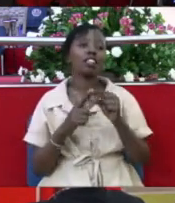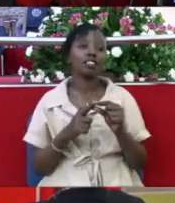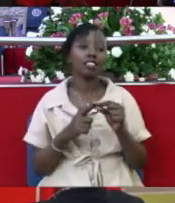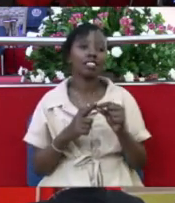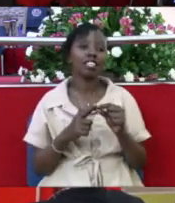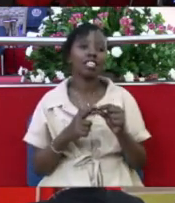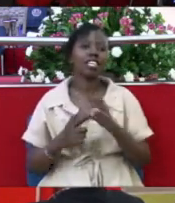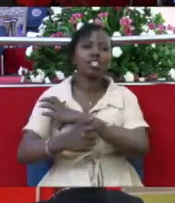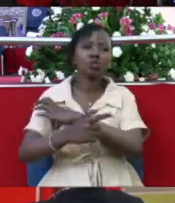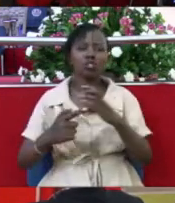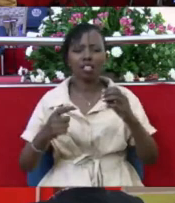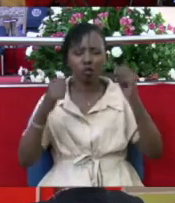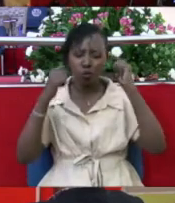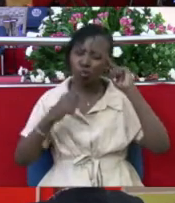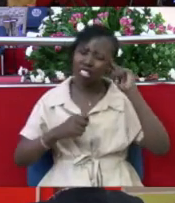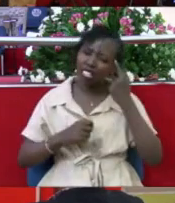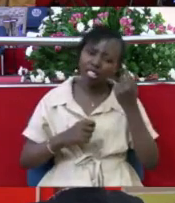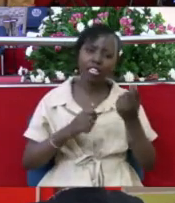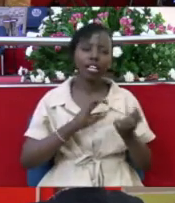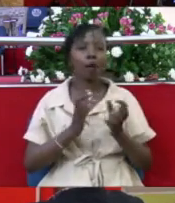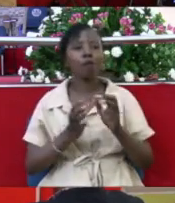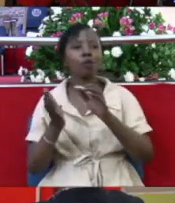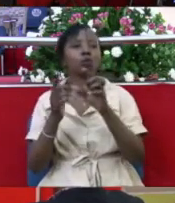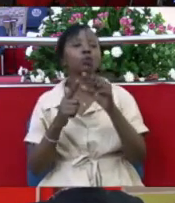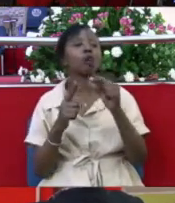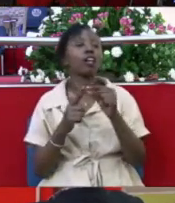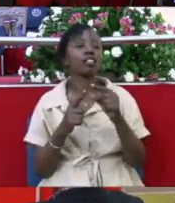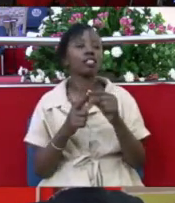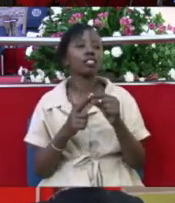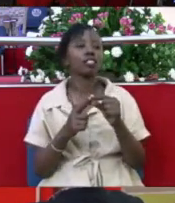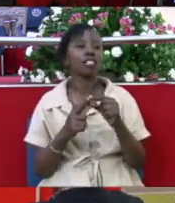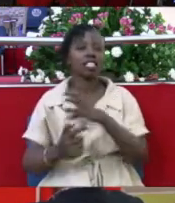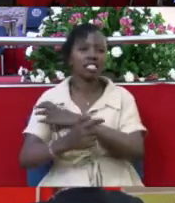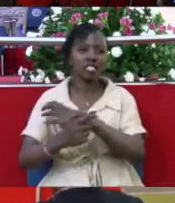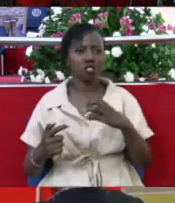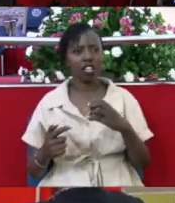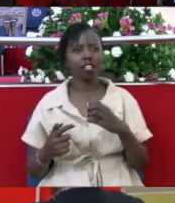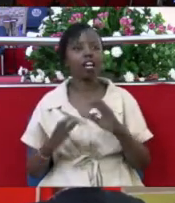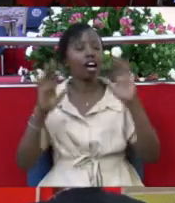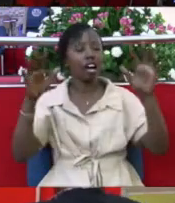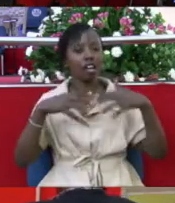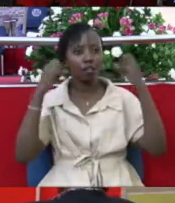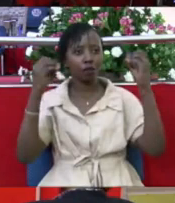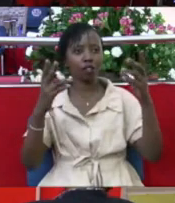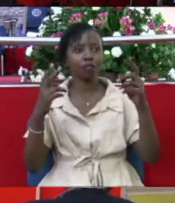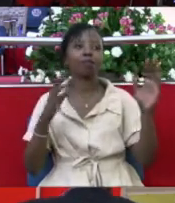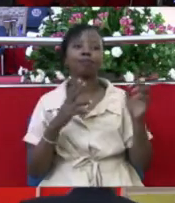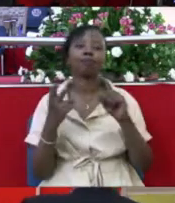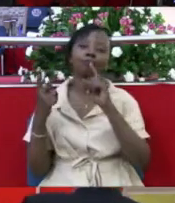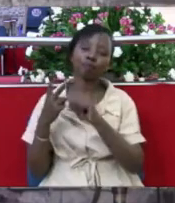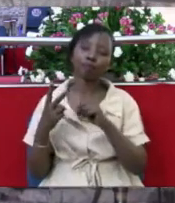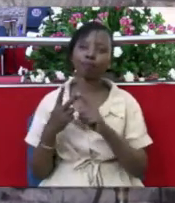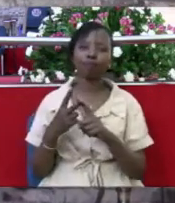meditate upon it. Give me strength, Lord Jesus. Nipatie nguvu. Hallelujah. Hallelujah. Number two. Ya